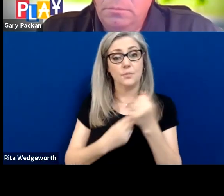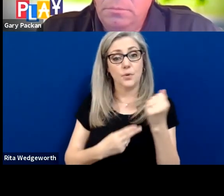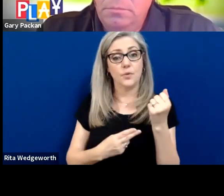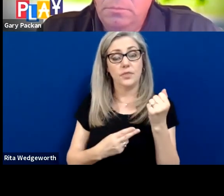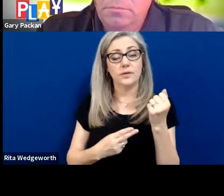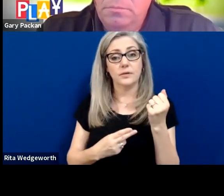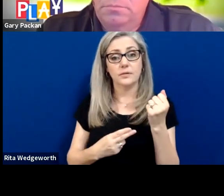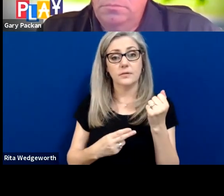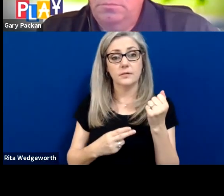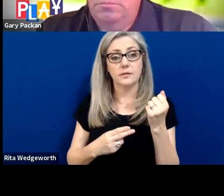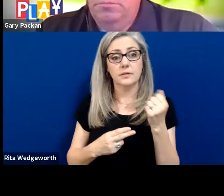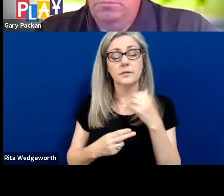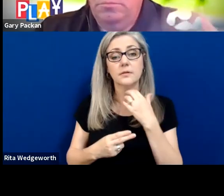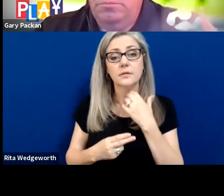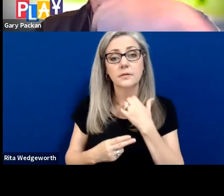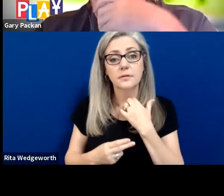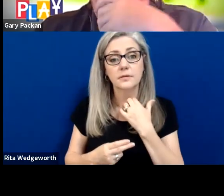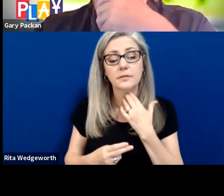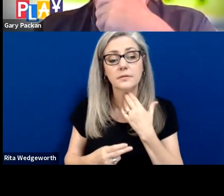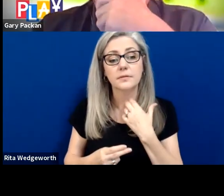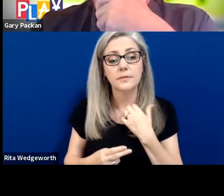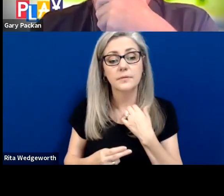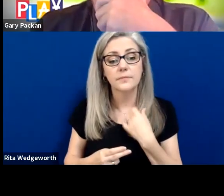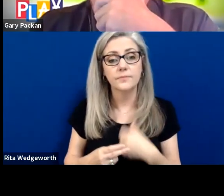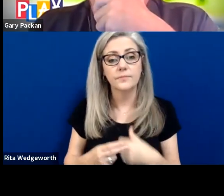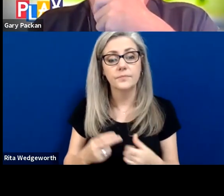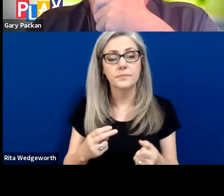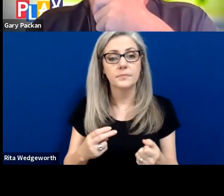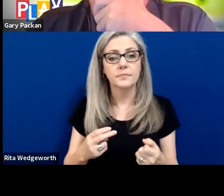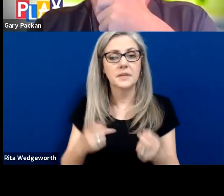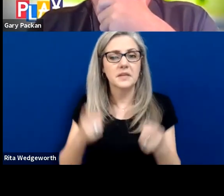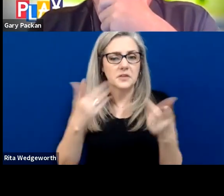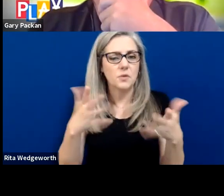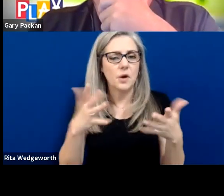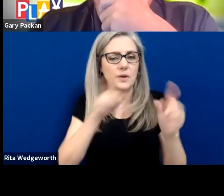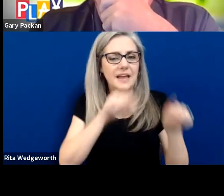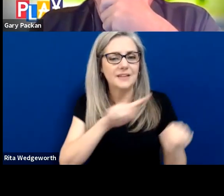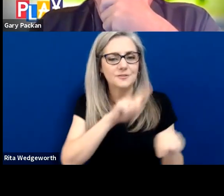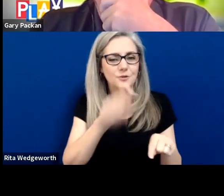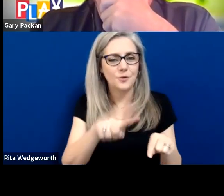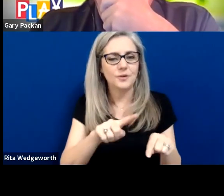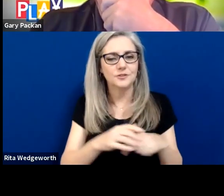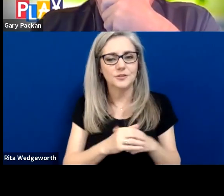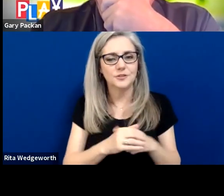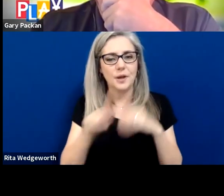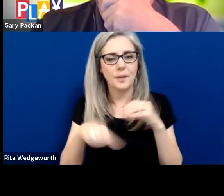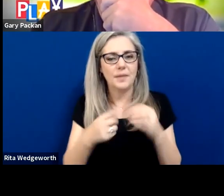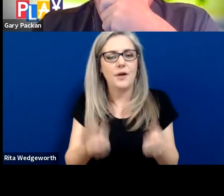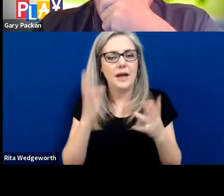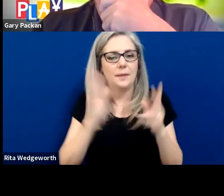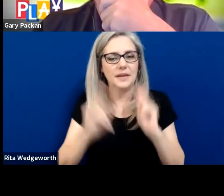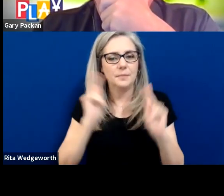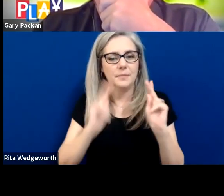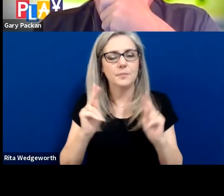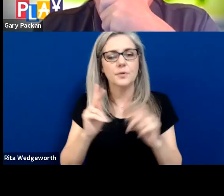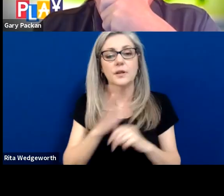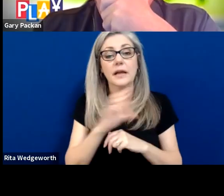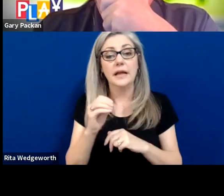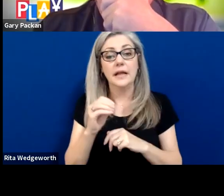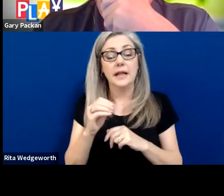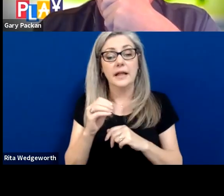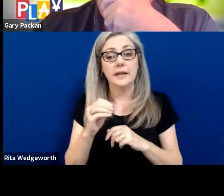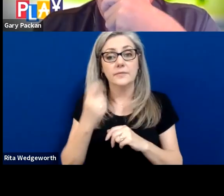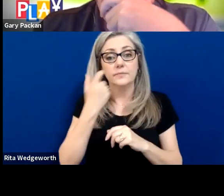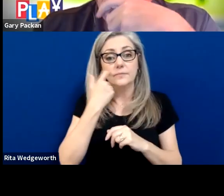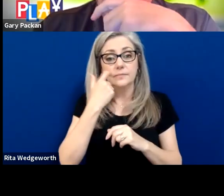answered. Well, he answered the question about the number of people. Okay, perfect. Yeah. And then I just had asked, will a link